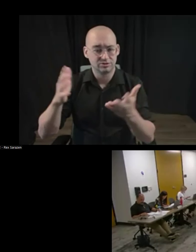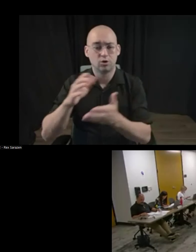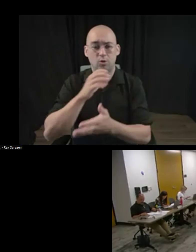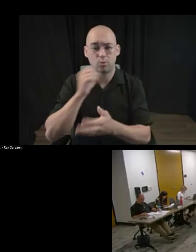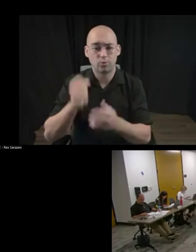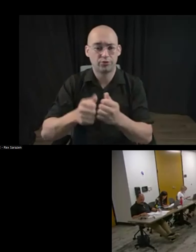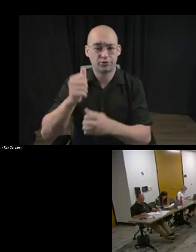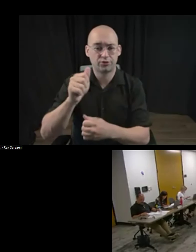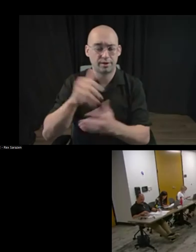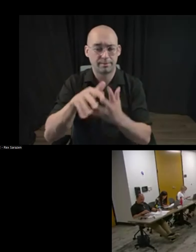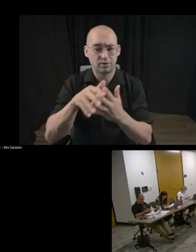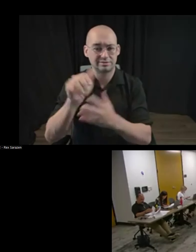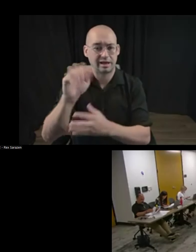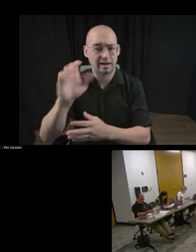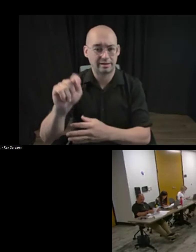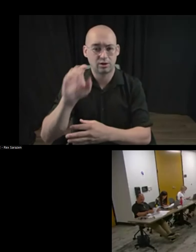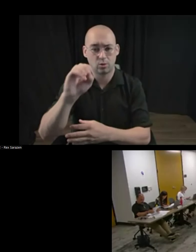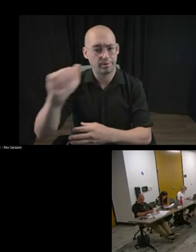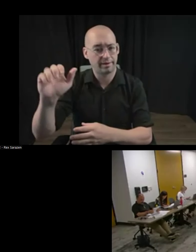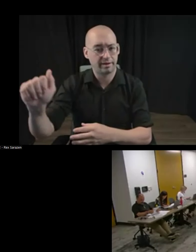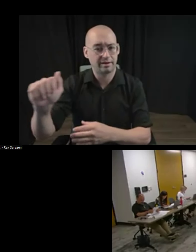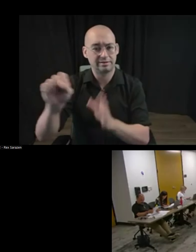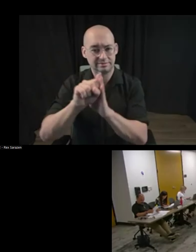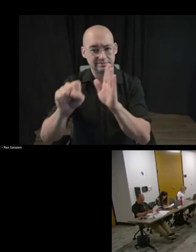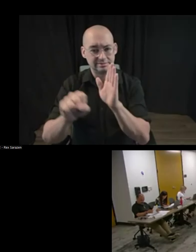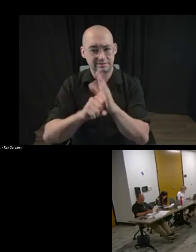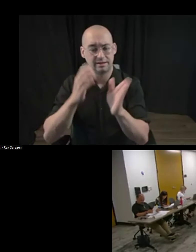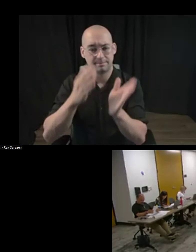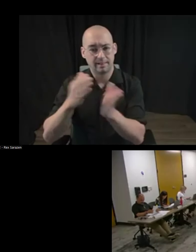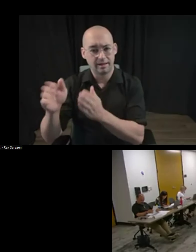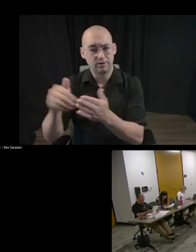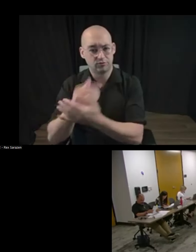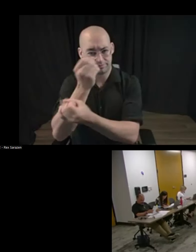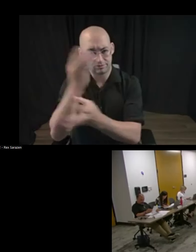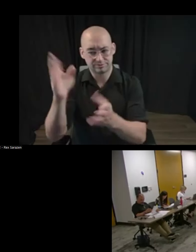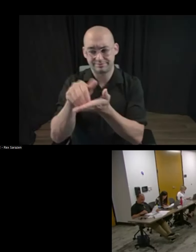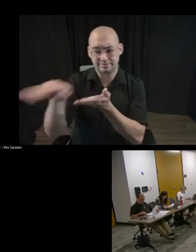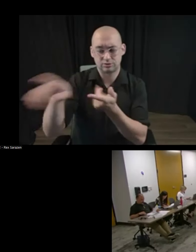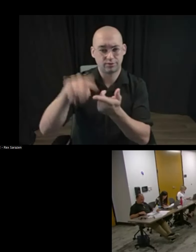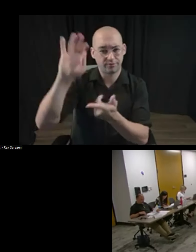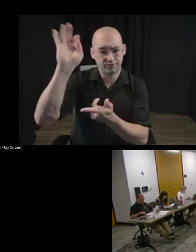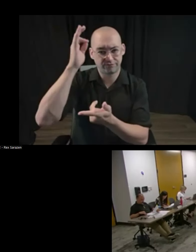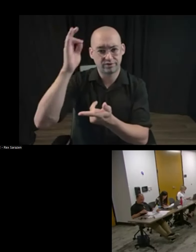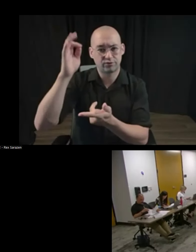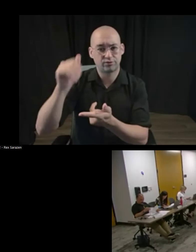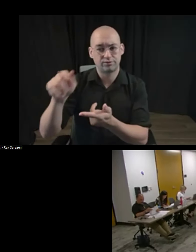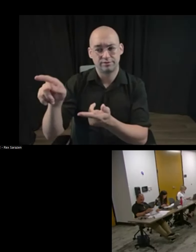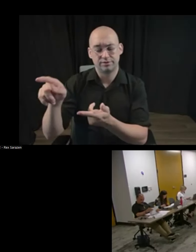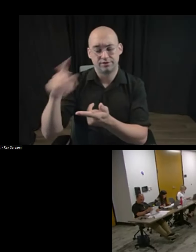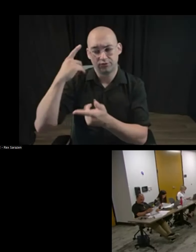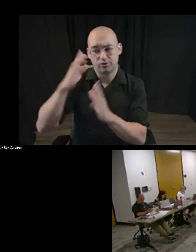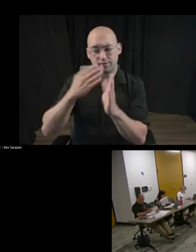the OAA, state plan update to the Federal Administration for Community Living. This is something that